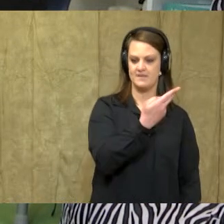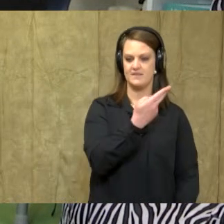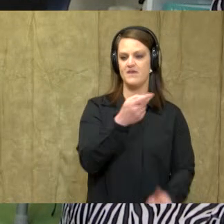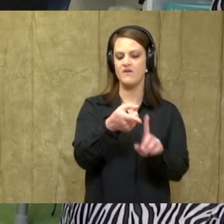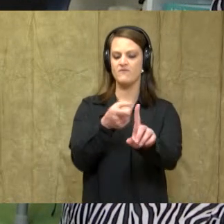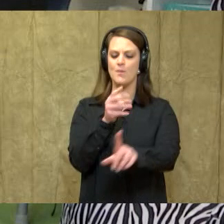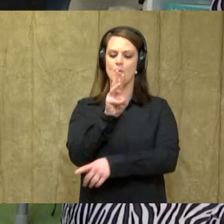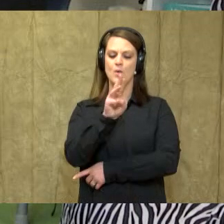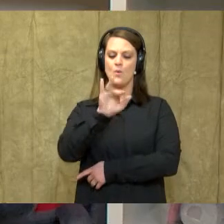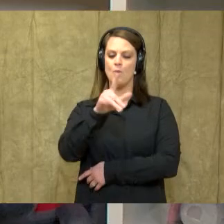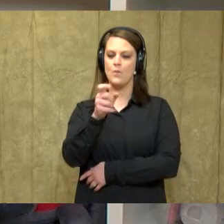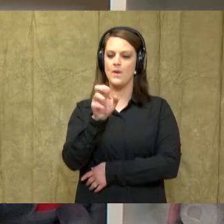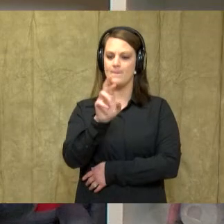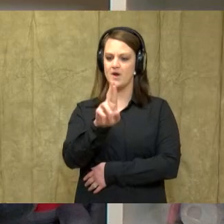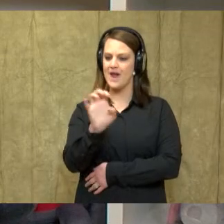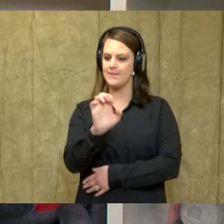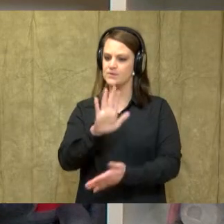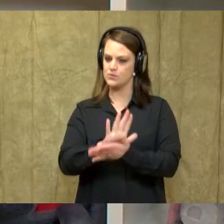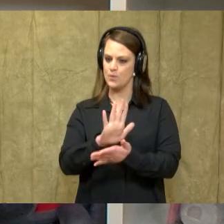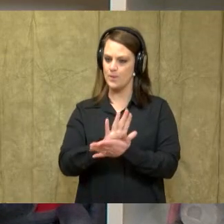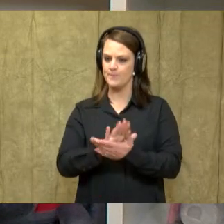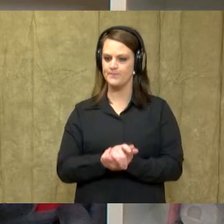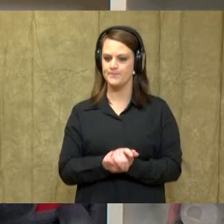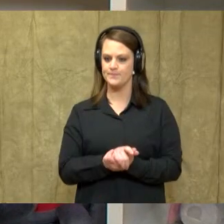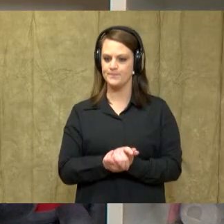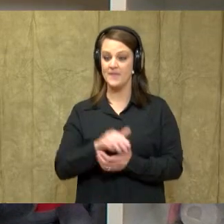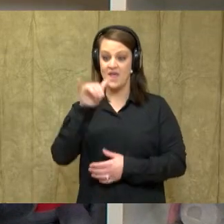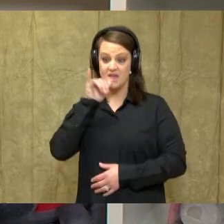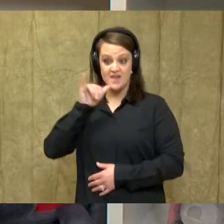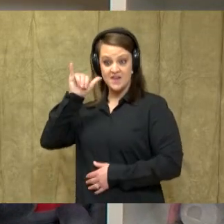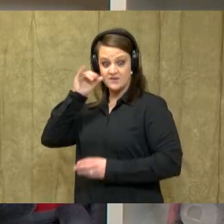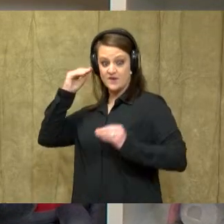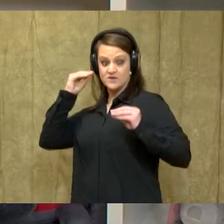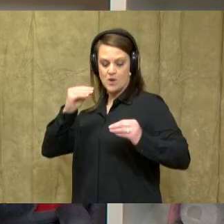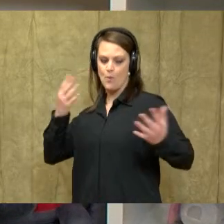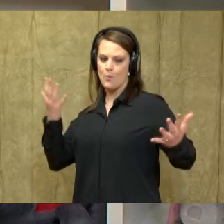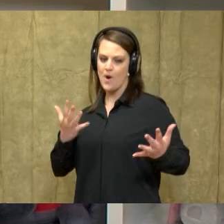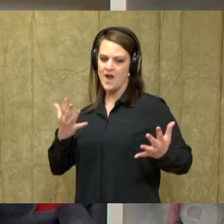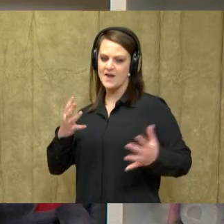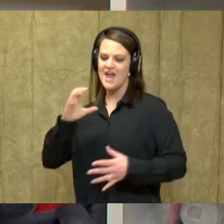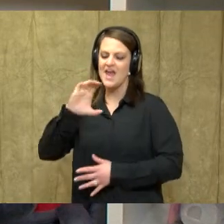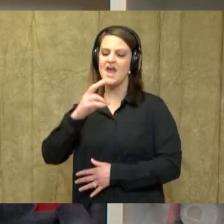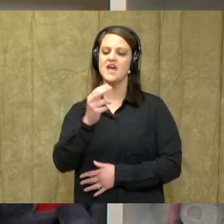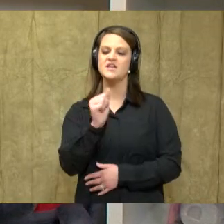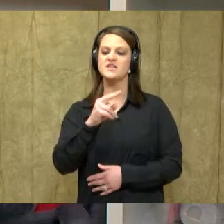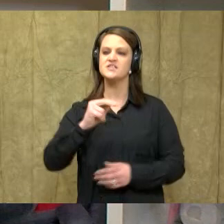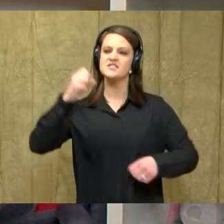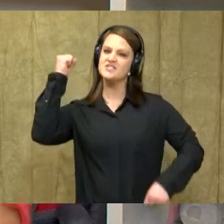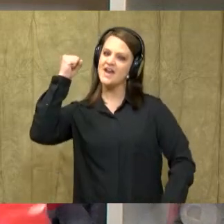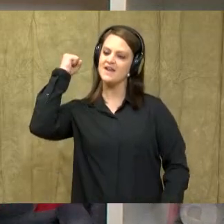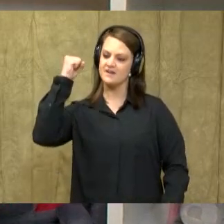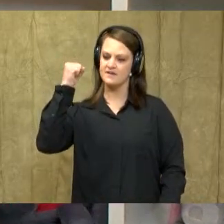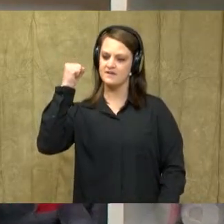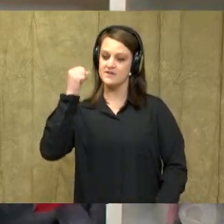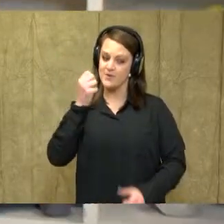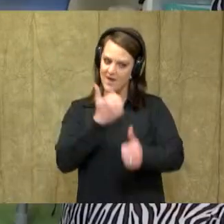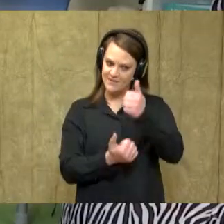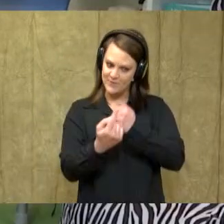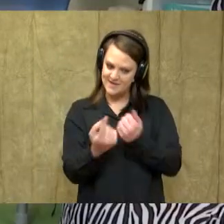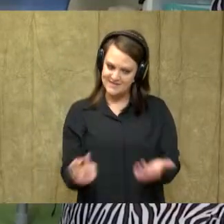Elementary. So, yesterday we taught you our good morning chant. Let's see if they remember. Everybody stand